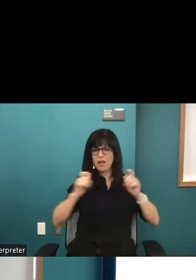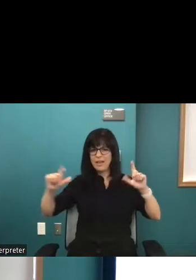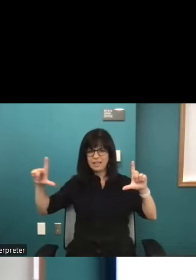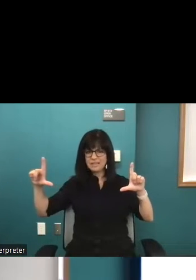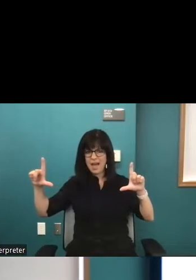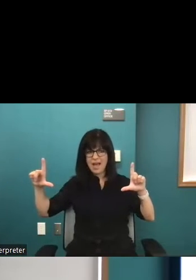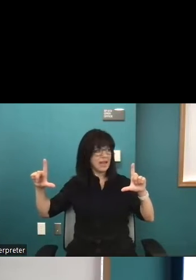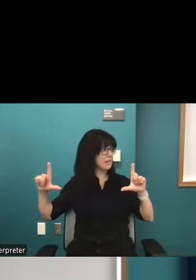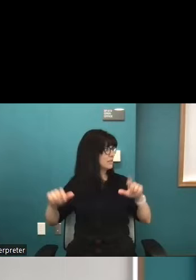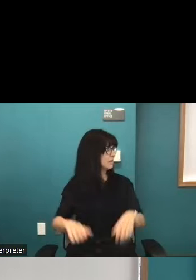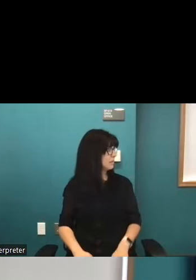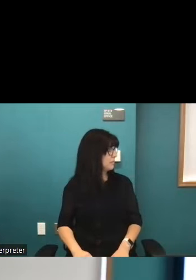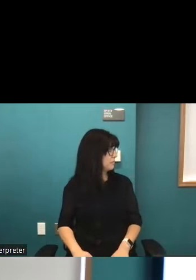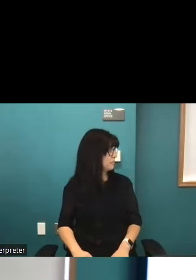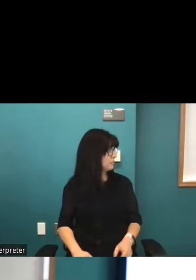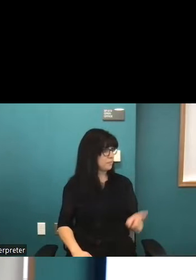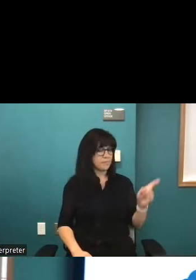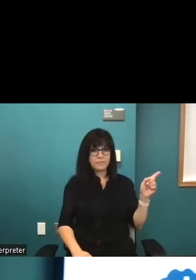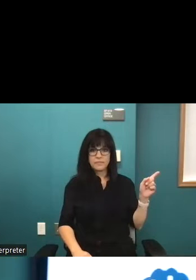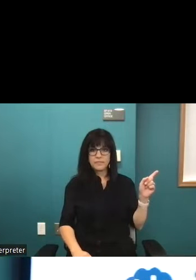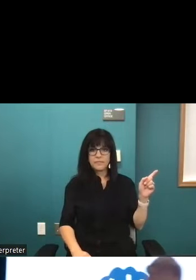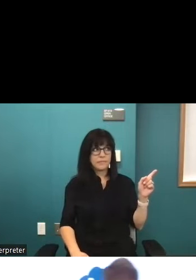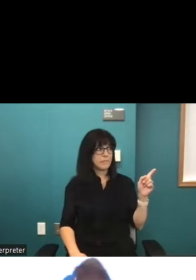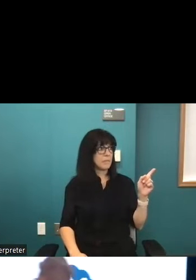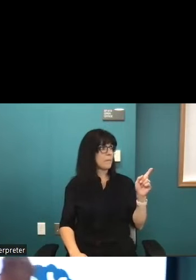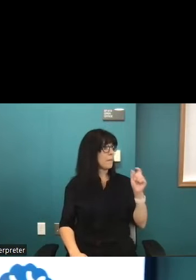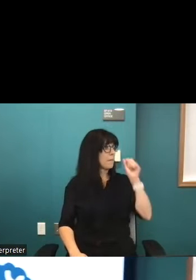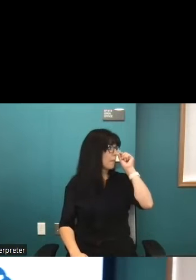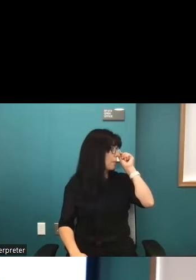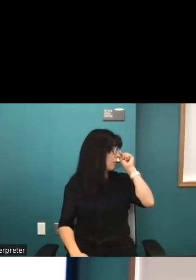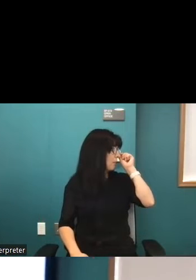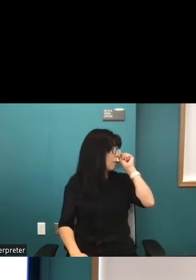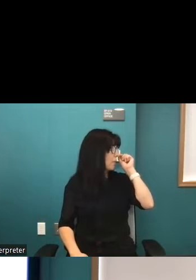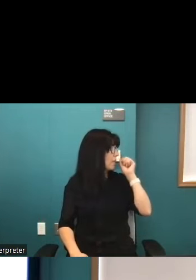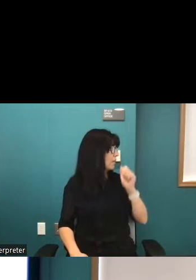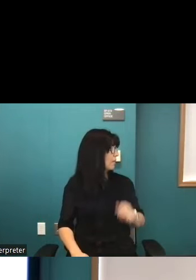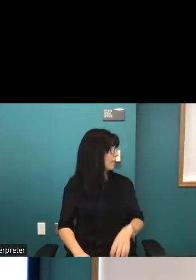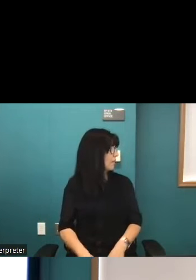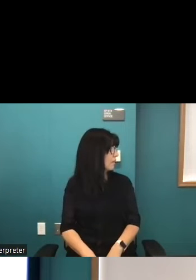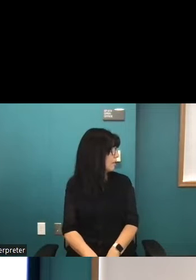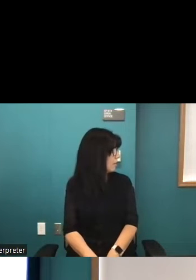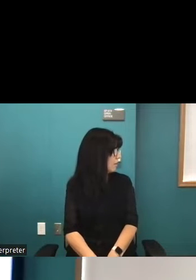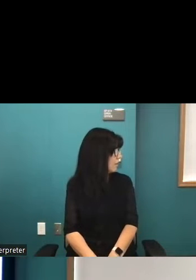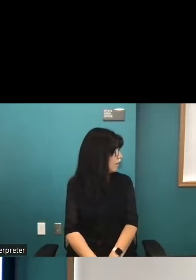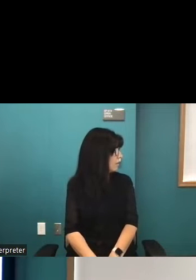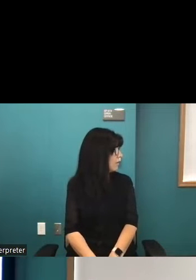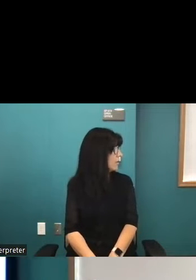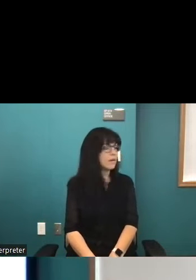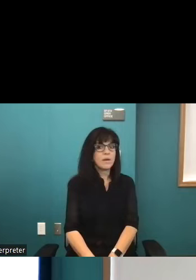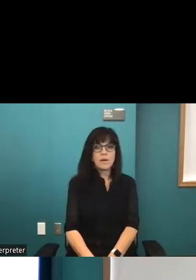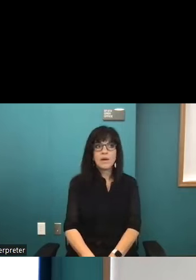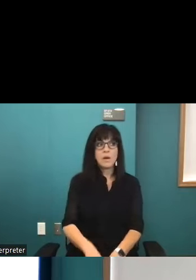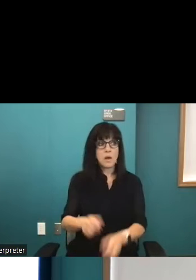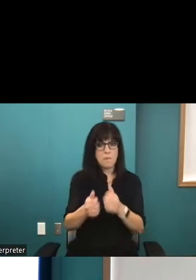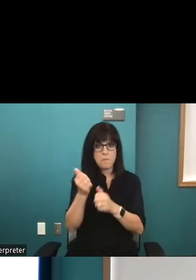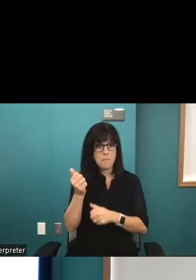view. Is anyone sitting in this chair? No? Okay. All right, as I'm sure